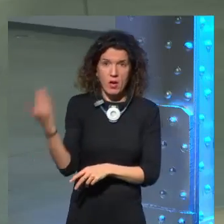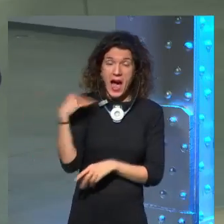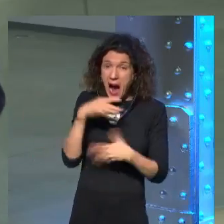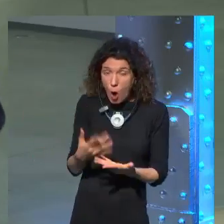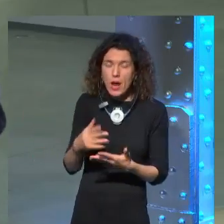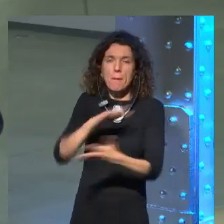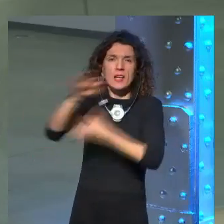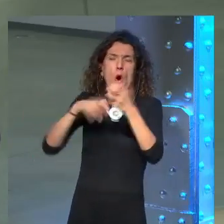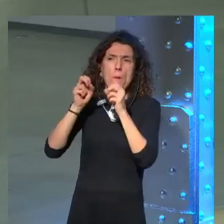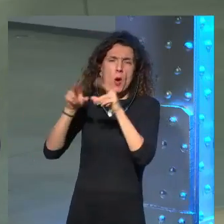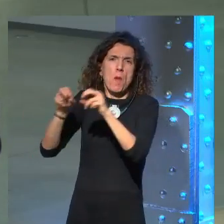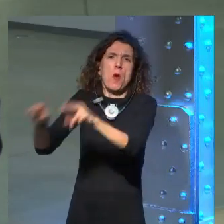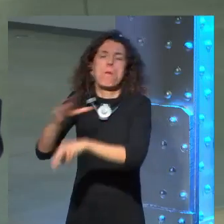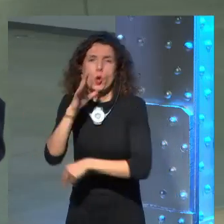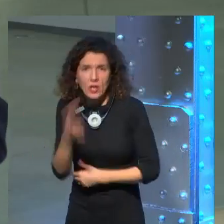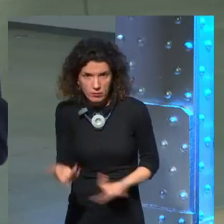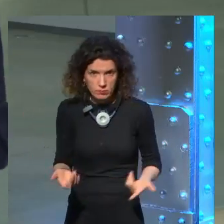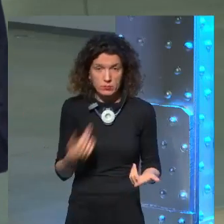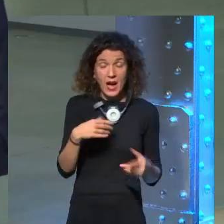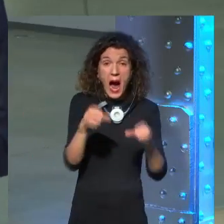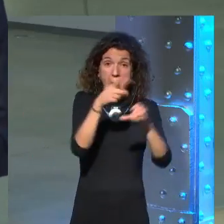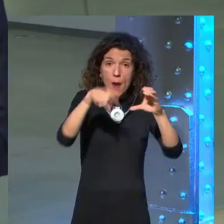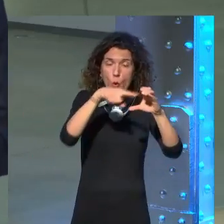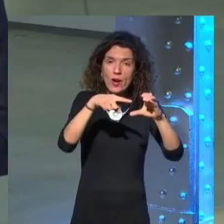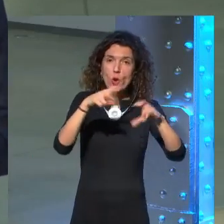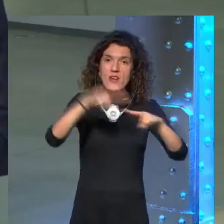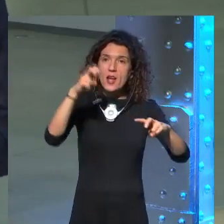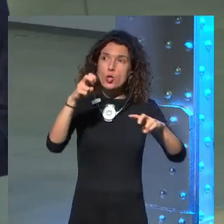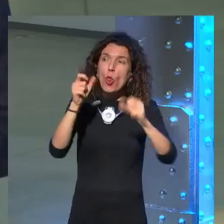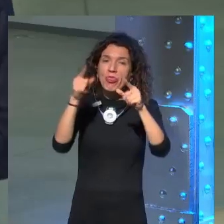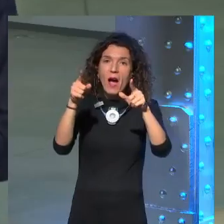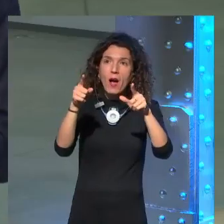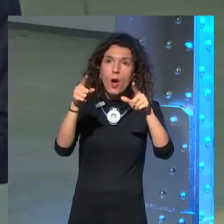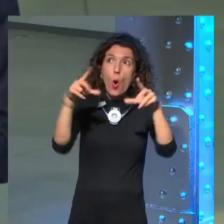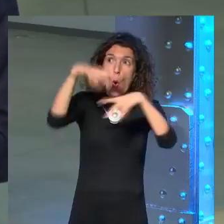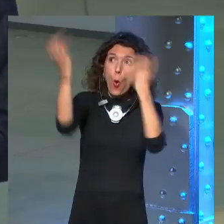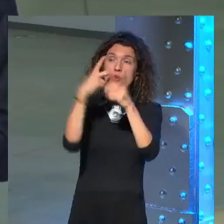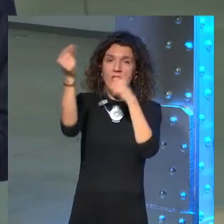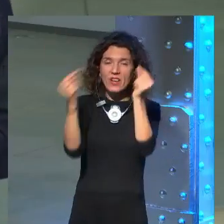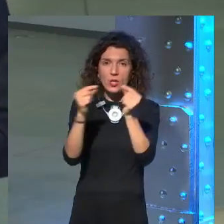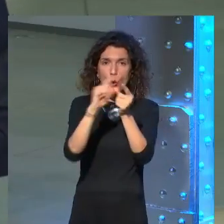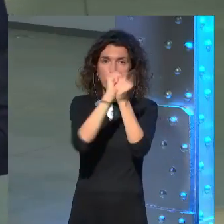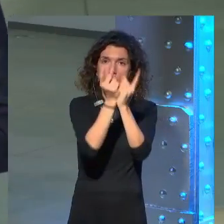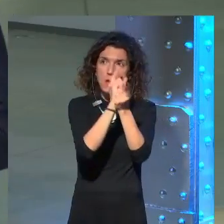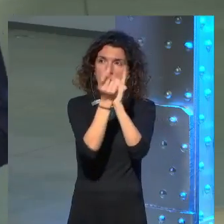black holes are a way of resetting the universe to a low entropy setting, but that necessitates a